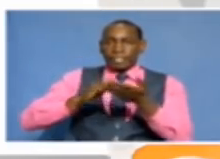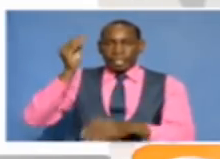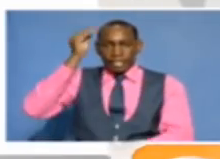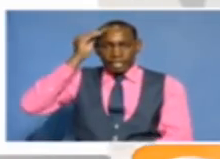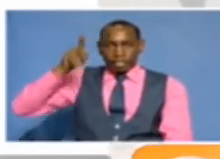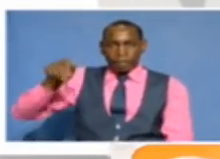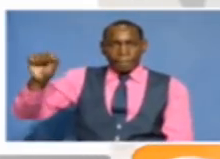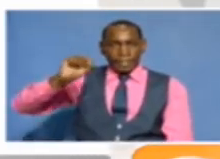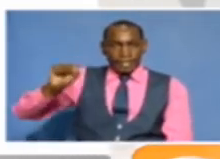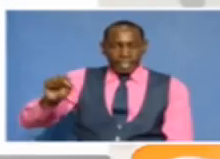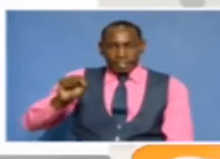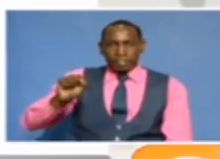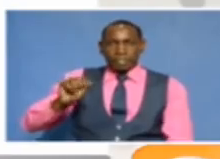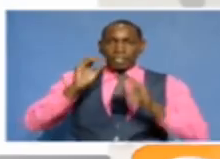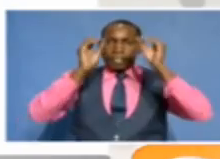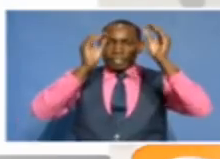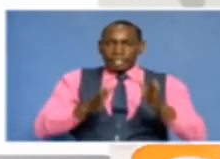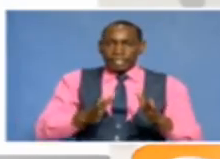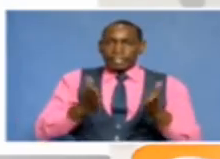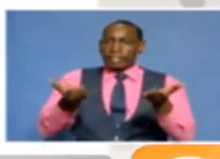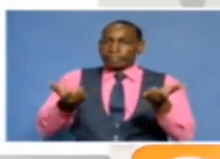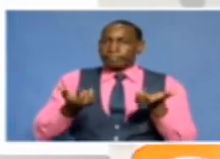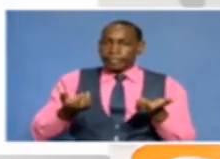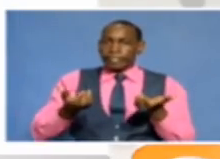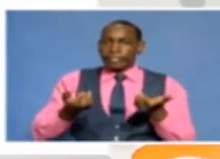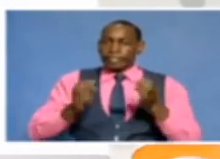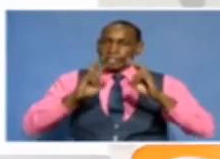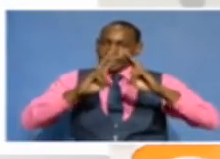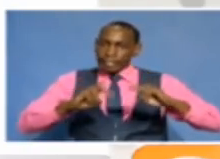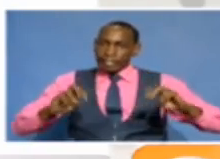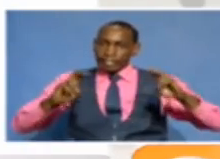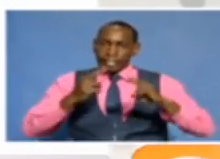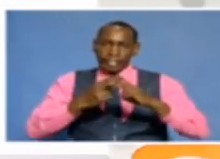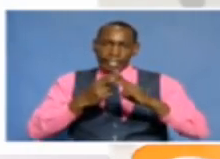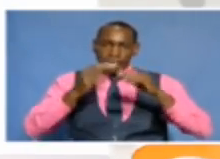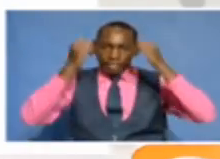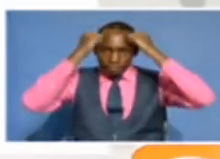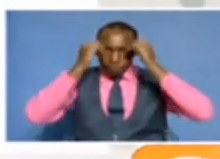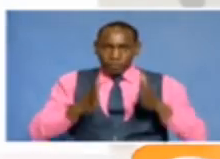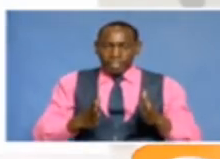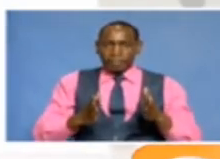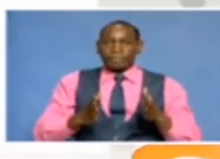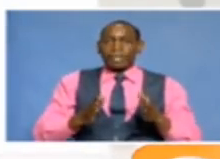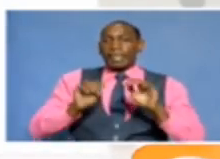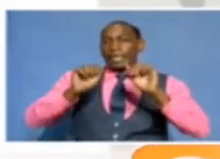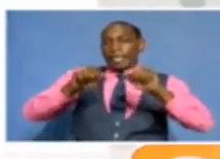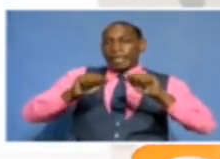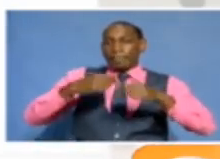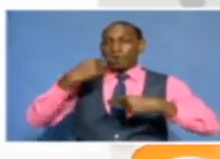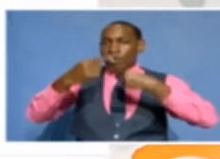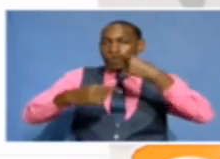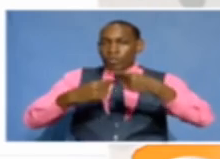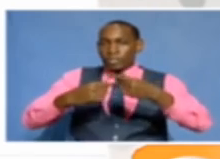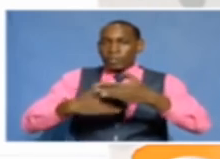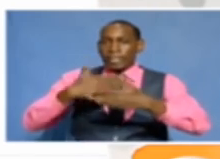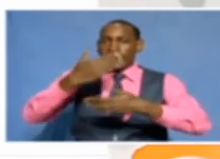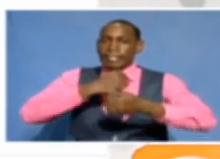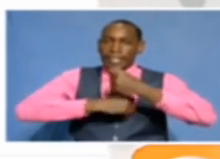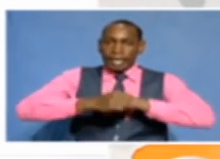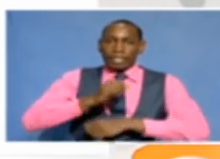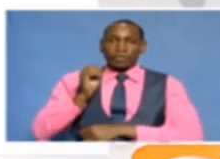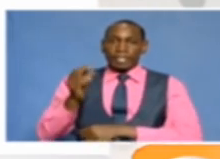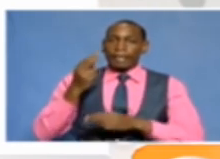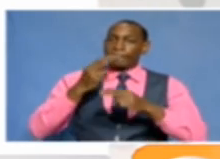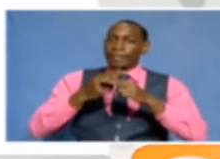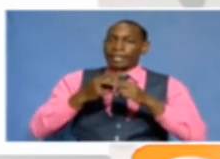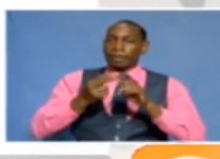Belio Kipsang, teachers are required to search the name of the student and will only be able to proceed to the next step if the